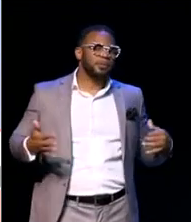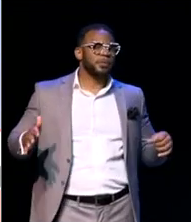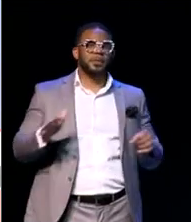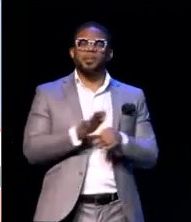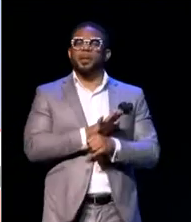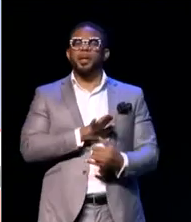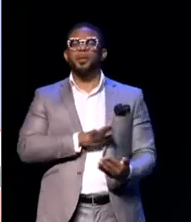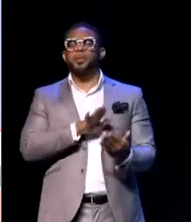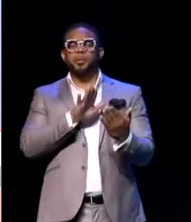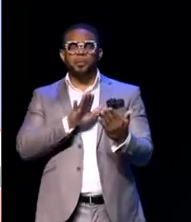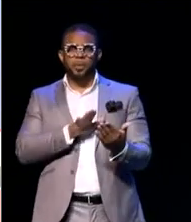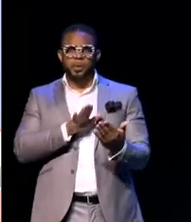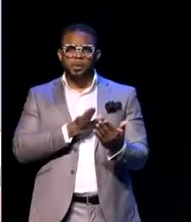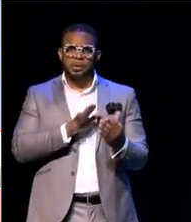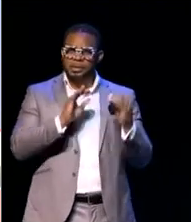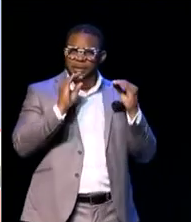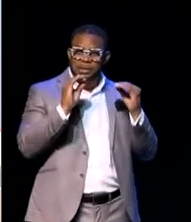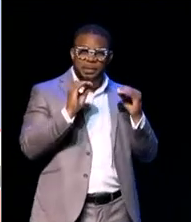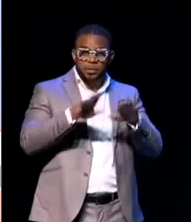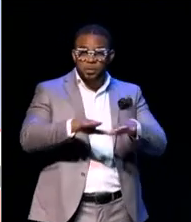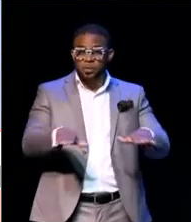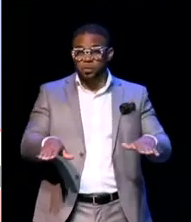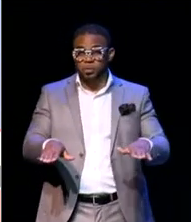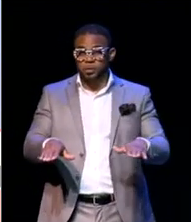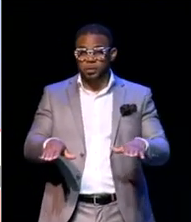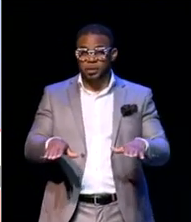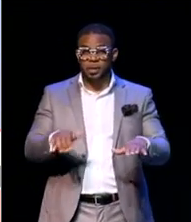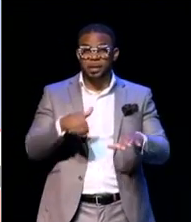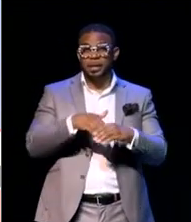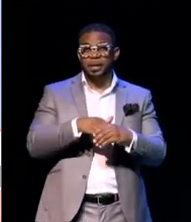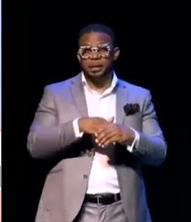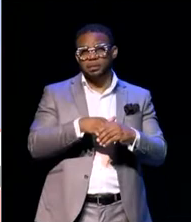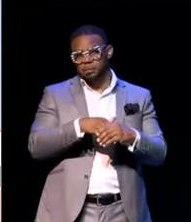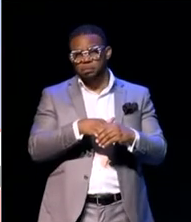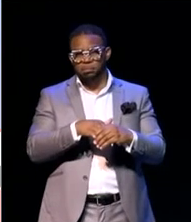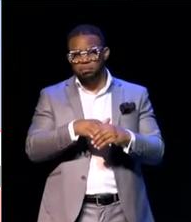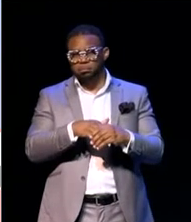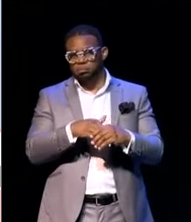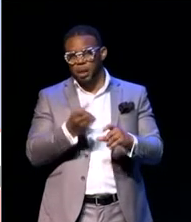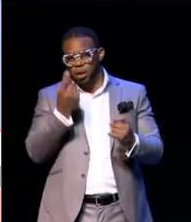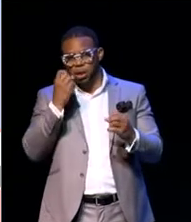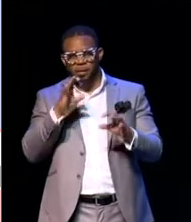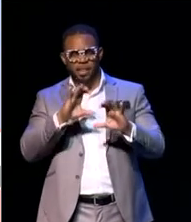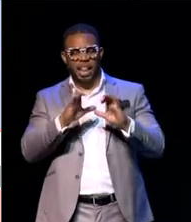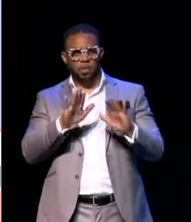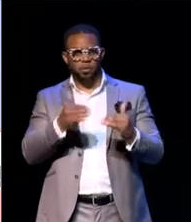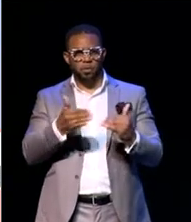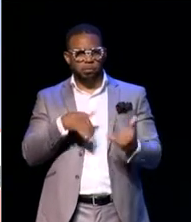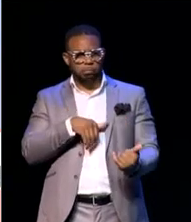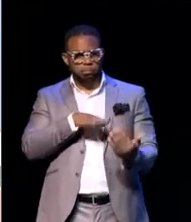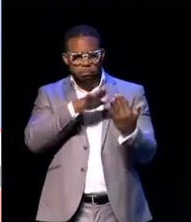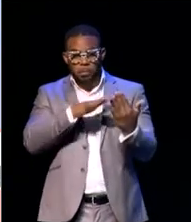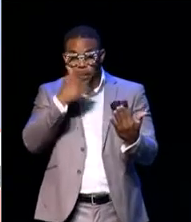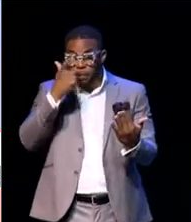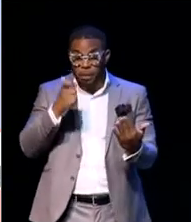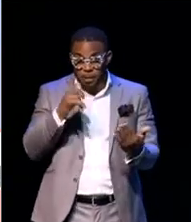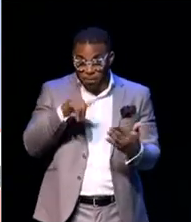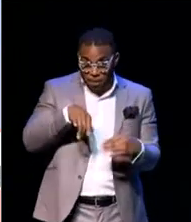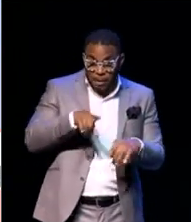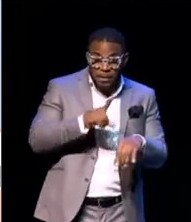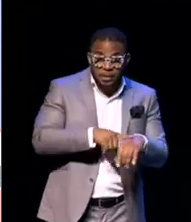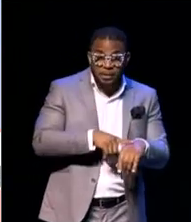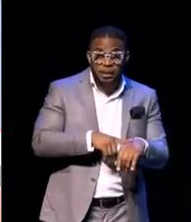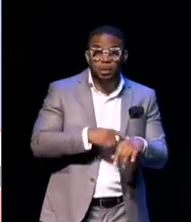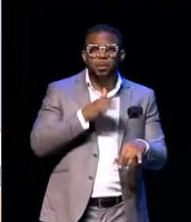complete in-person teaching of children in the context of the classroom. Because by that